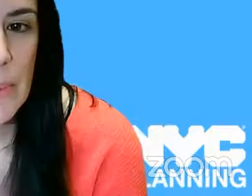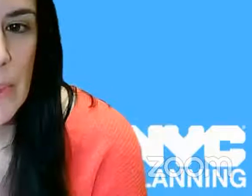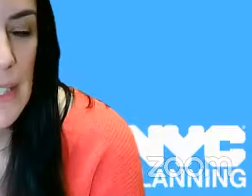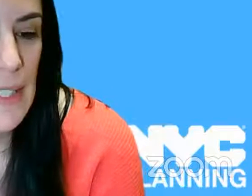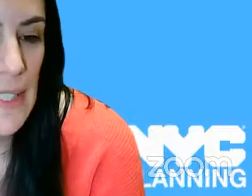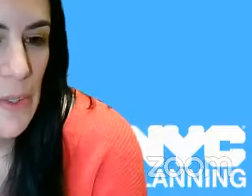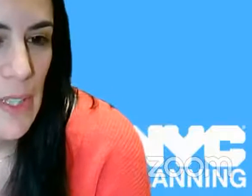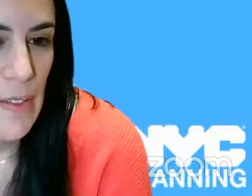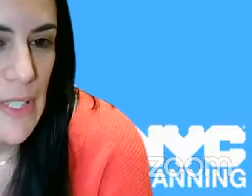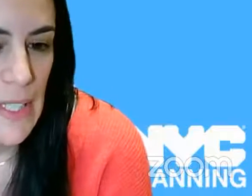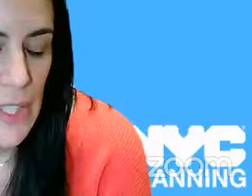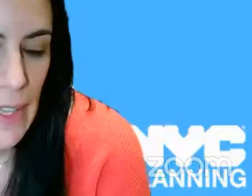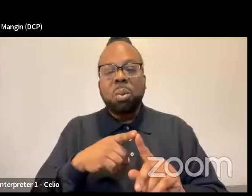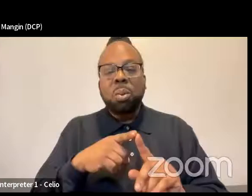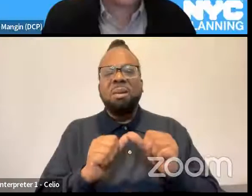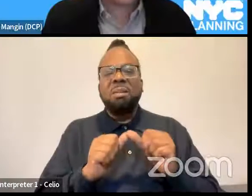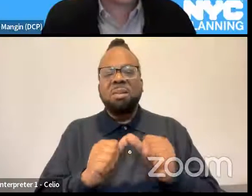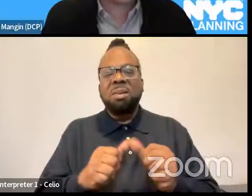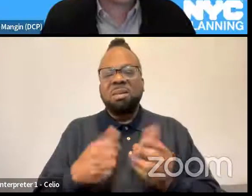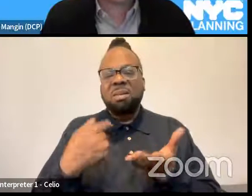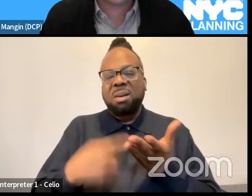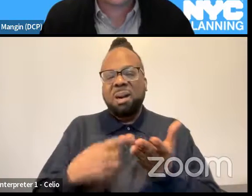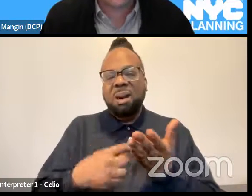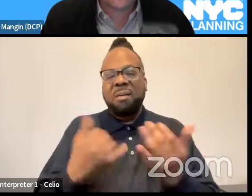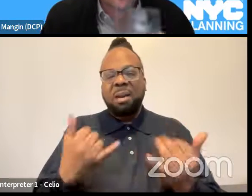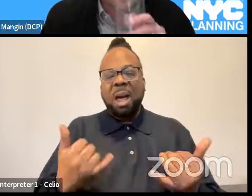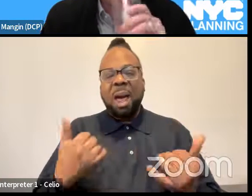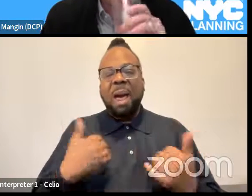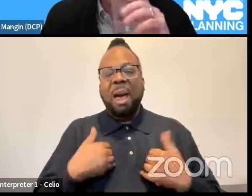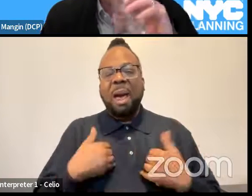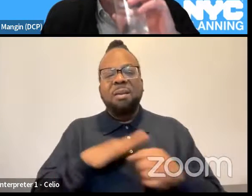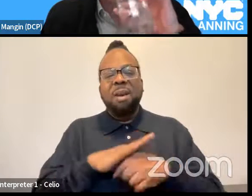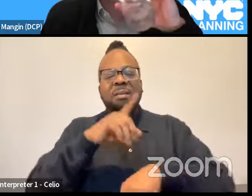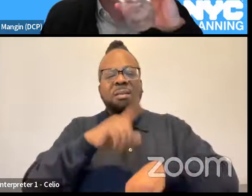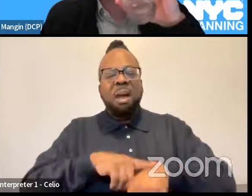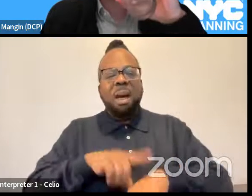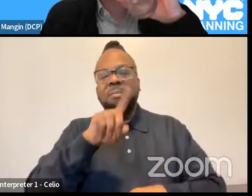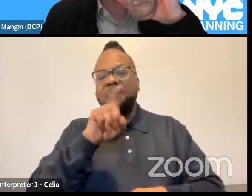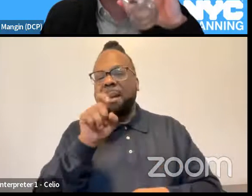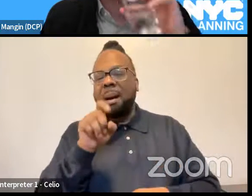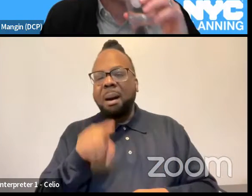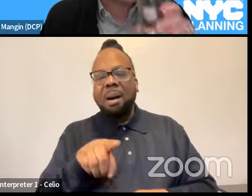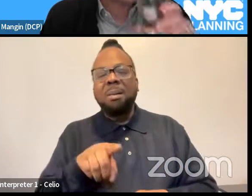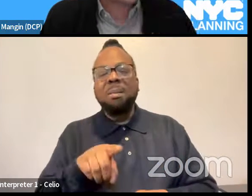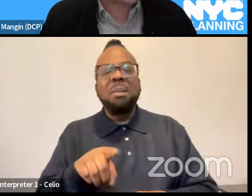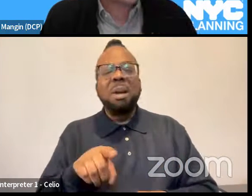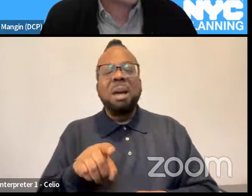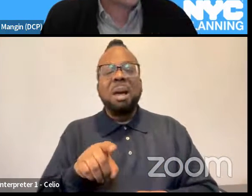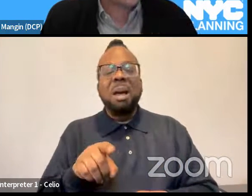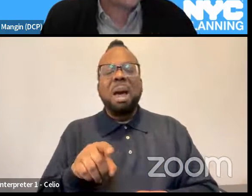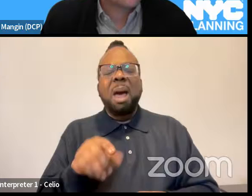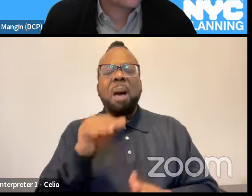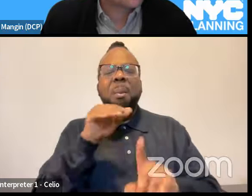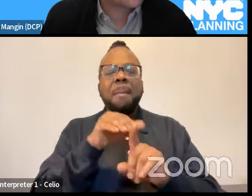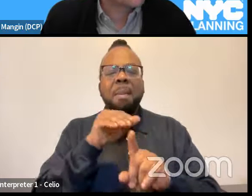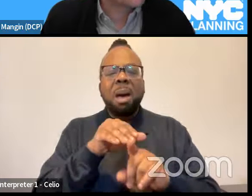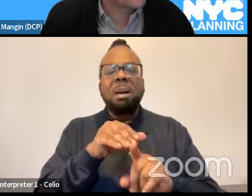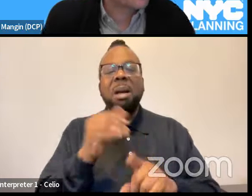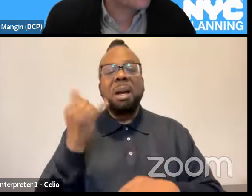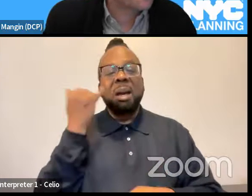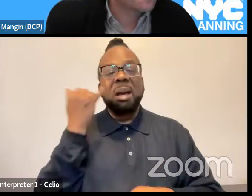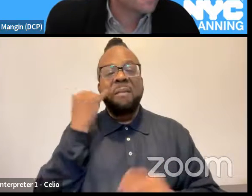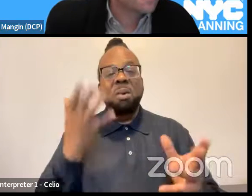So just wanted to continue the conversation now, and we have plenty of time to ask questions. As a reminder, if you want to